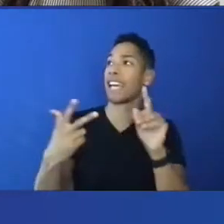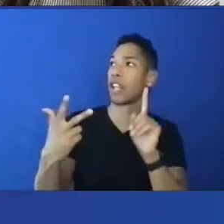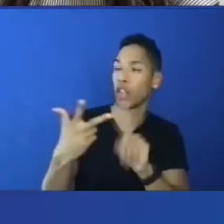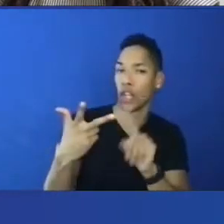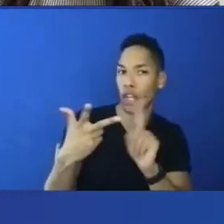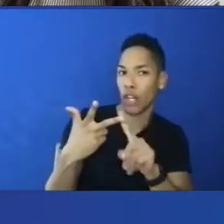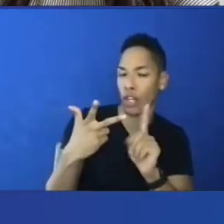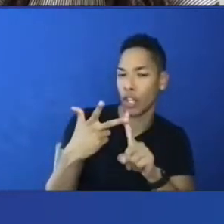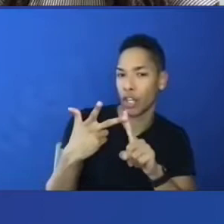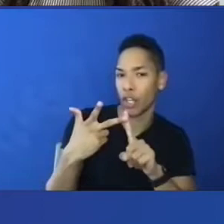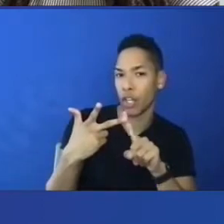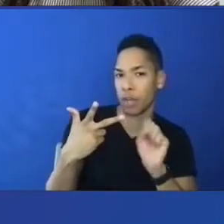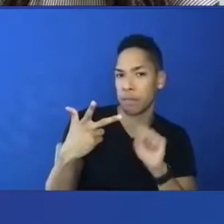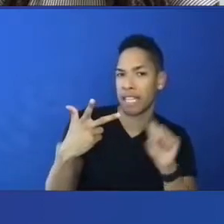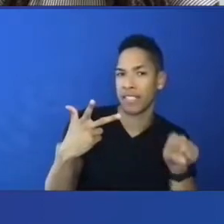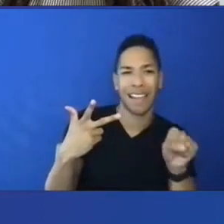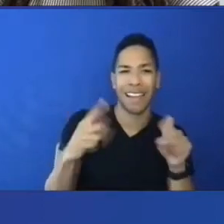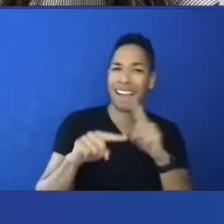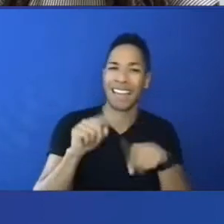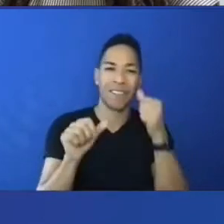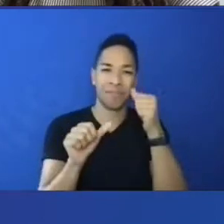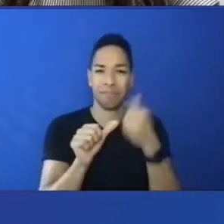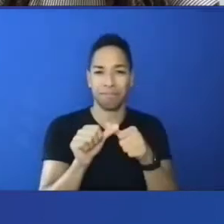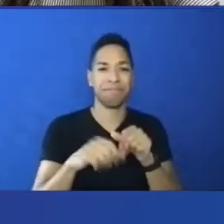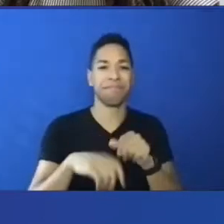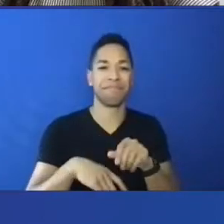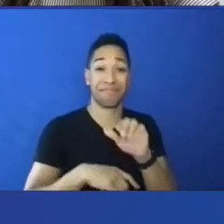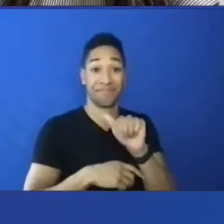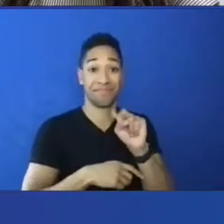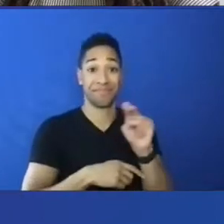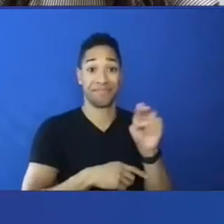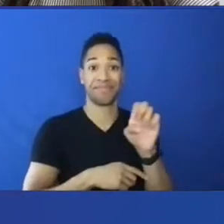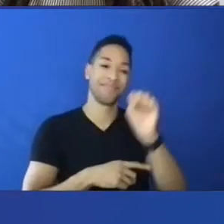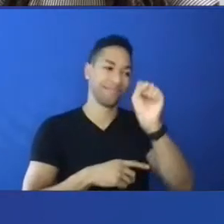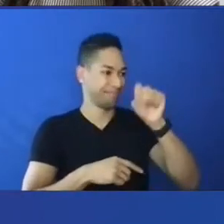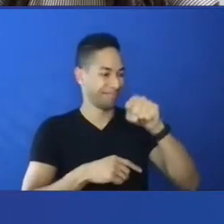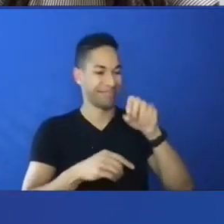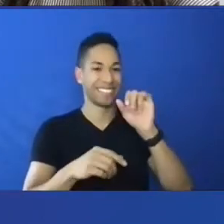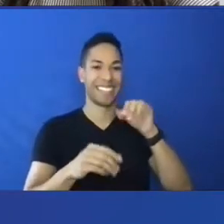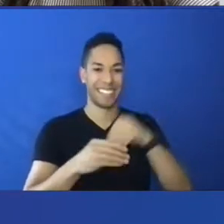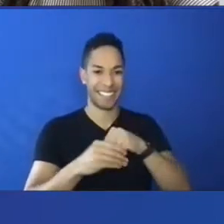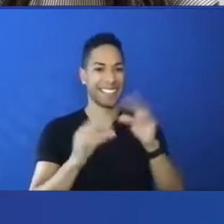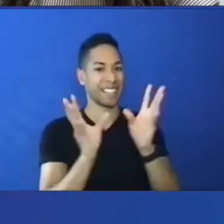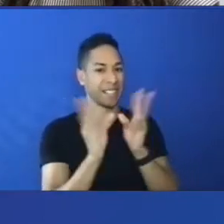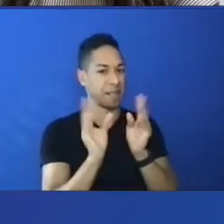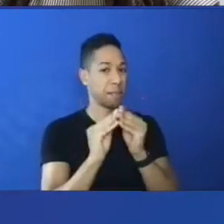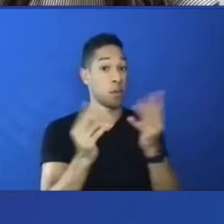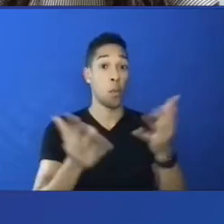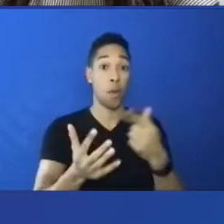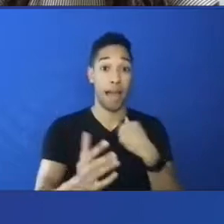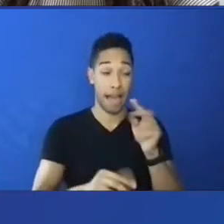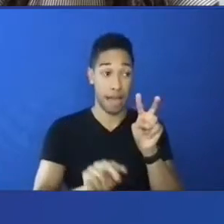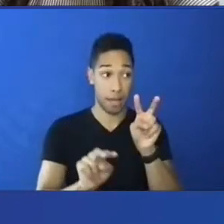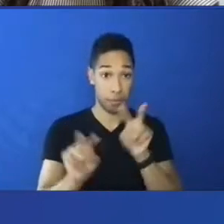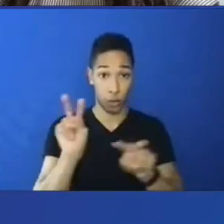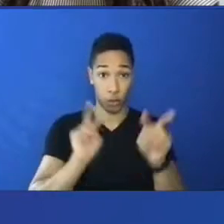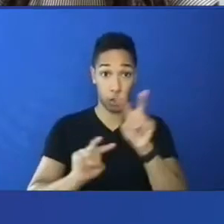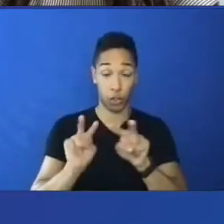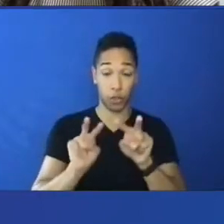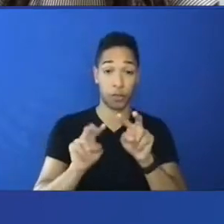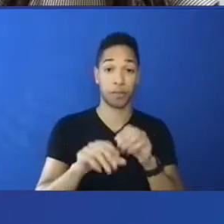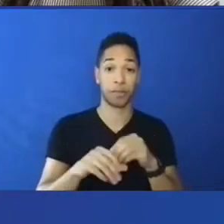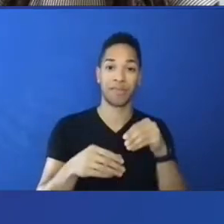The camera's all right. So yes, in the BIPOC ED hires, what I observe is